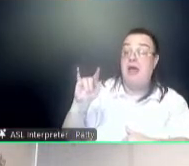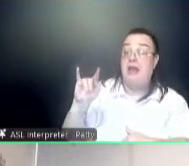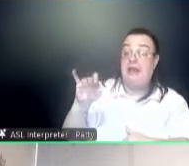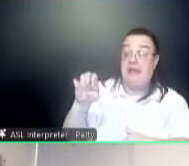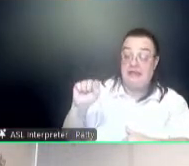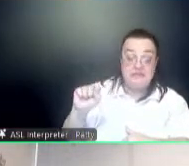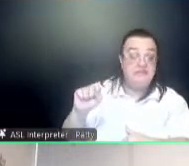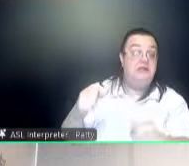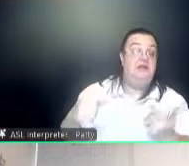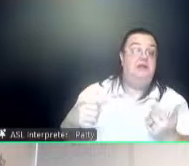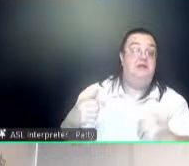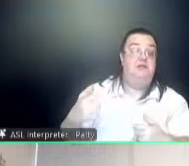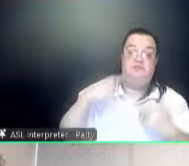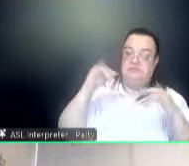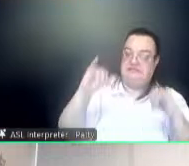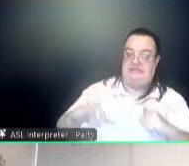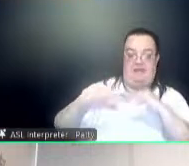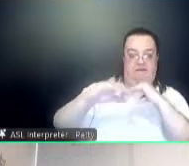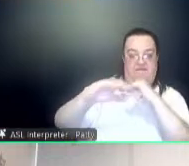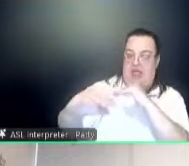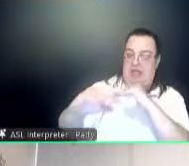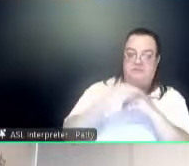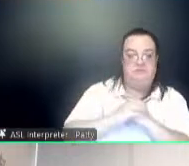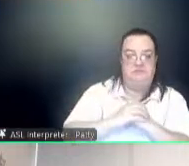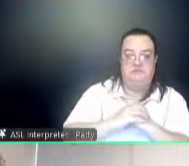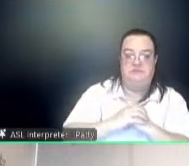we've stayed flat.